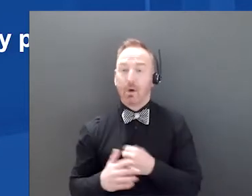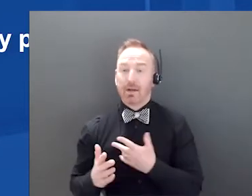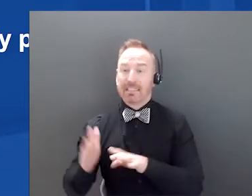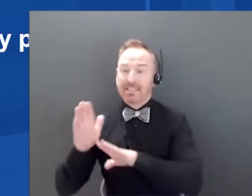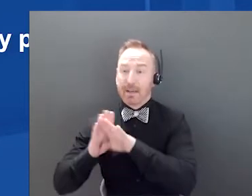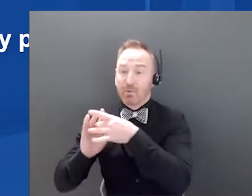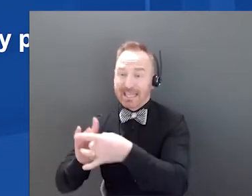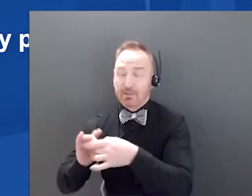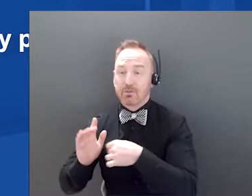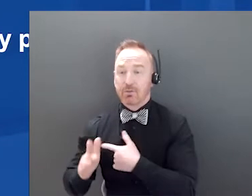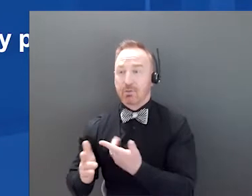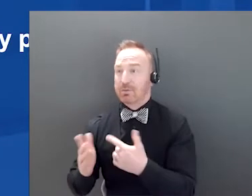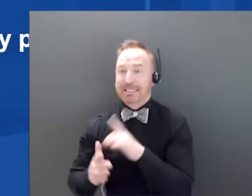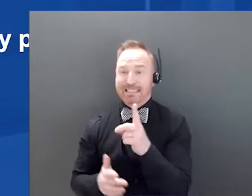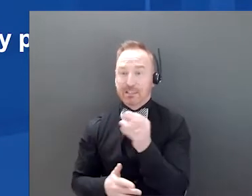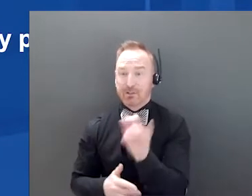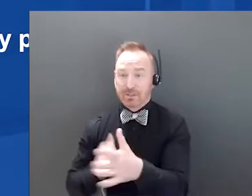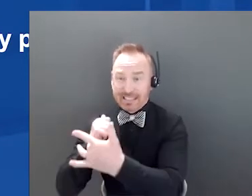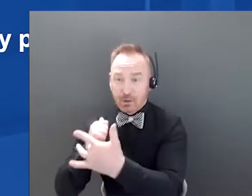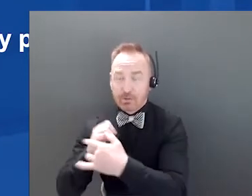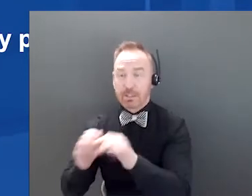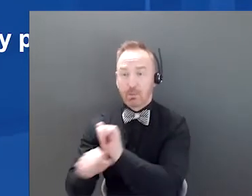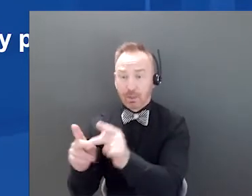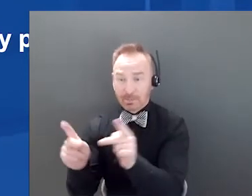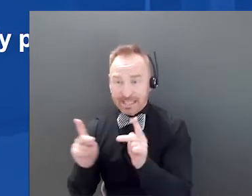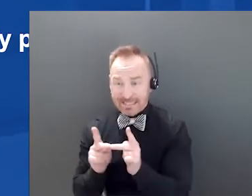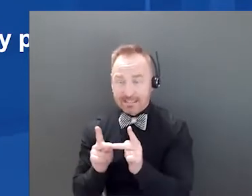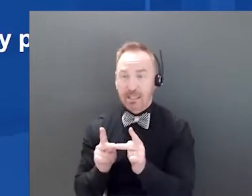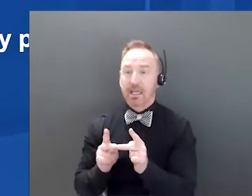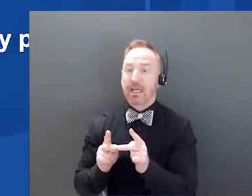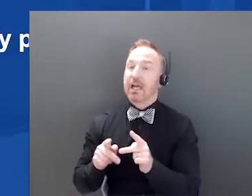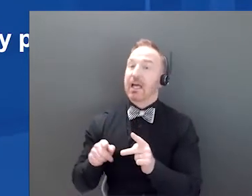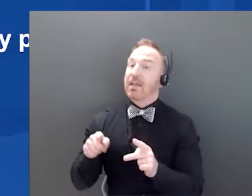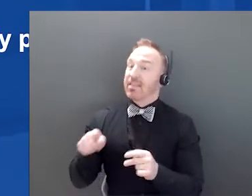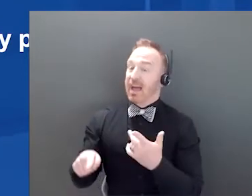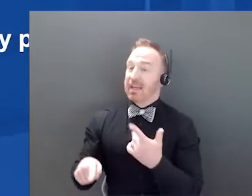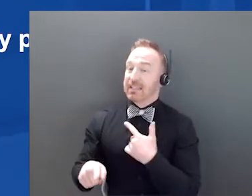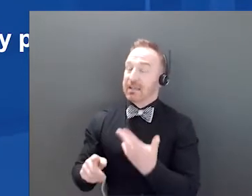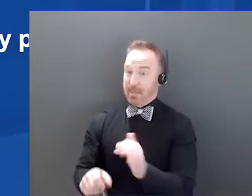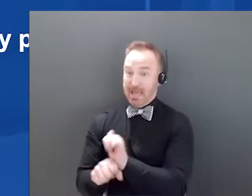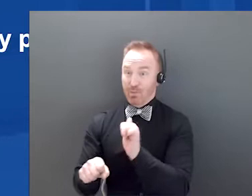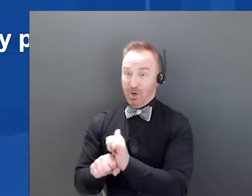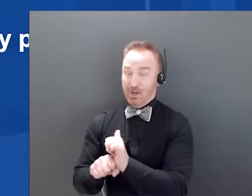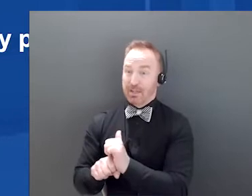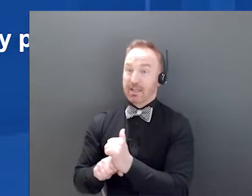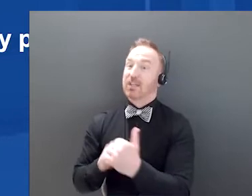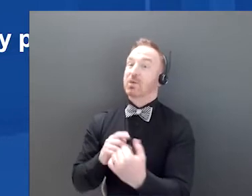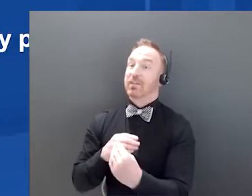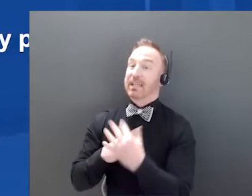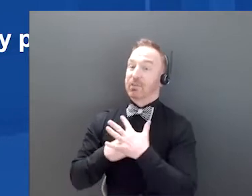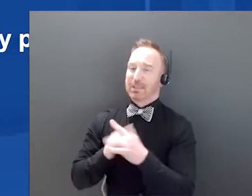and application of different digital technologies within their workplaces would negatively impact their employment over time.